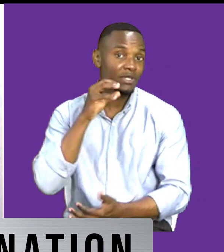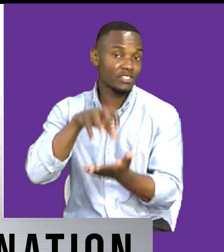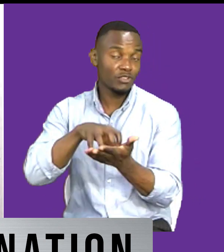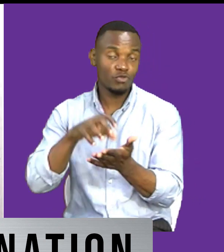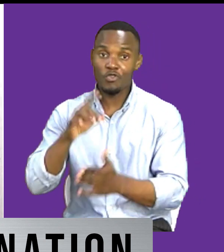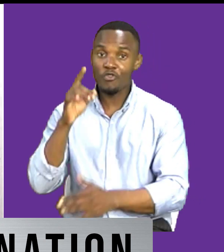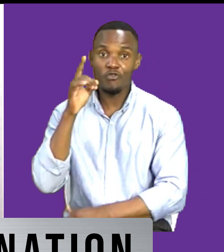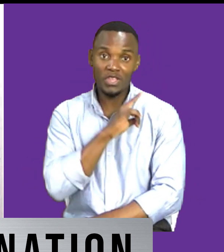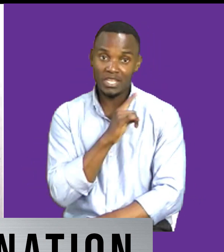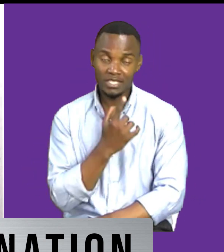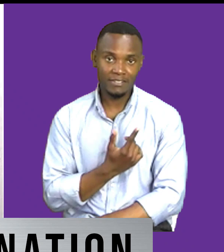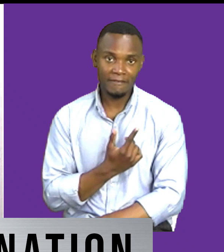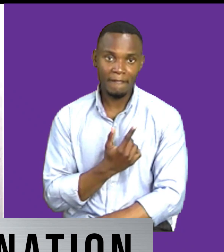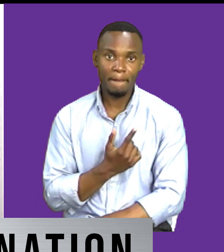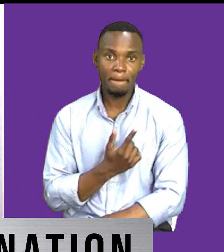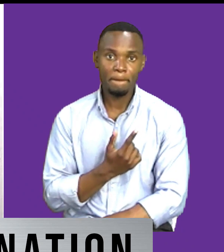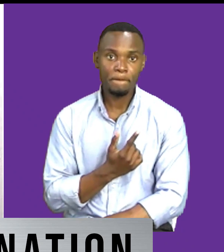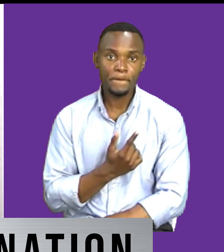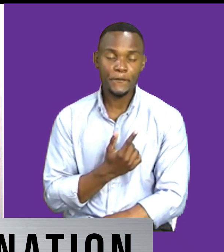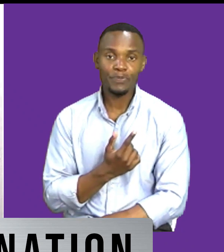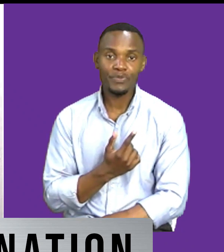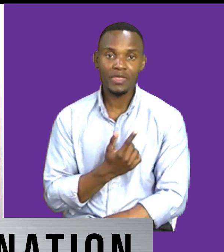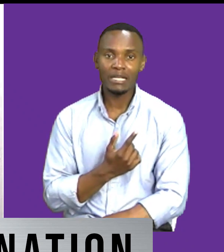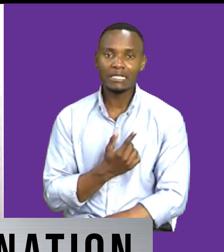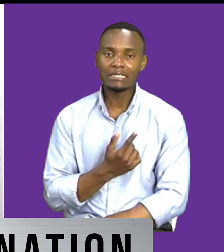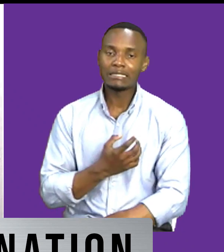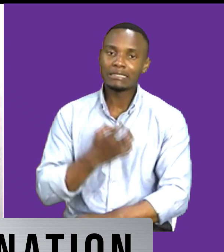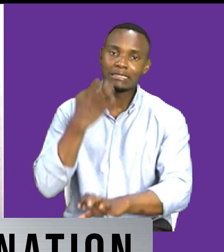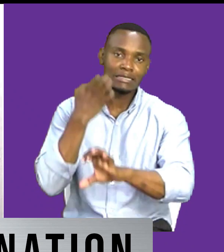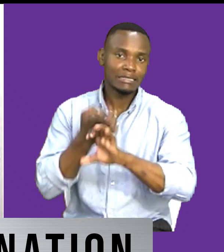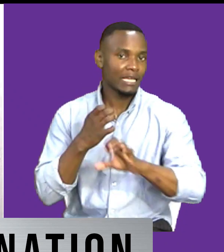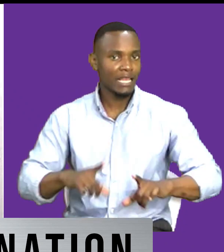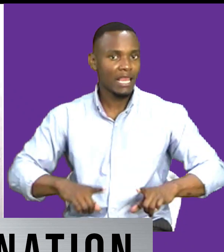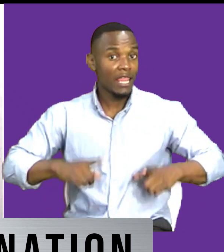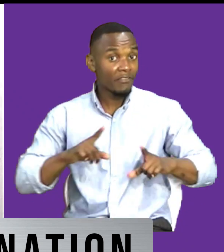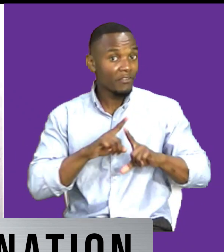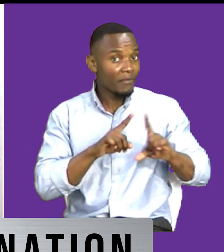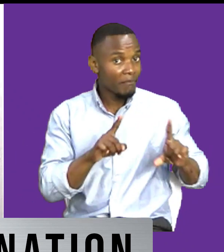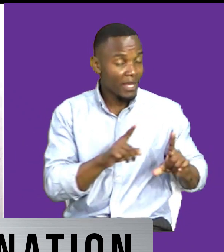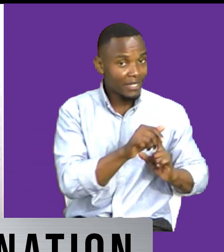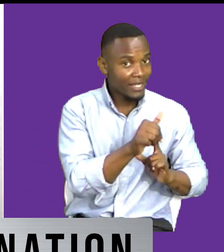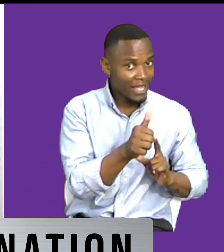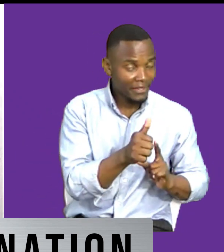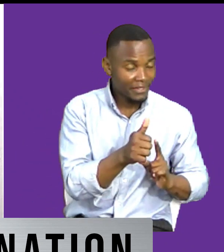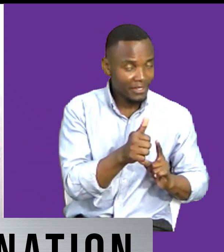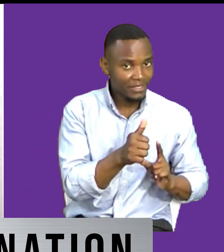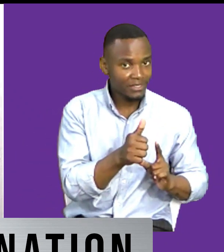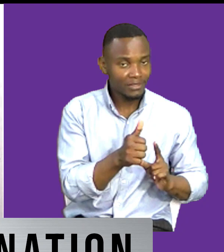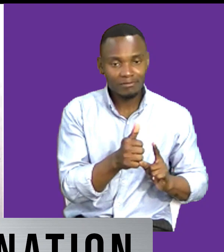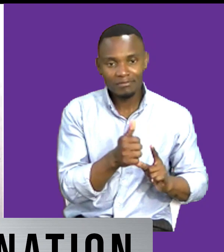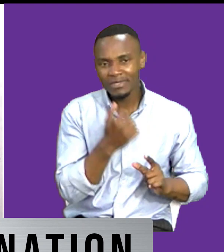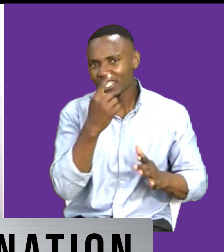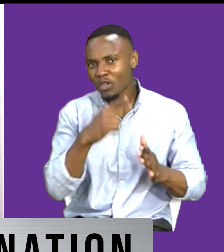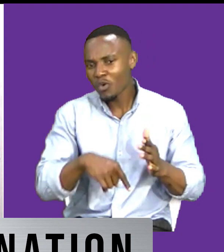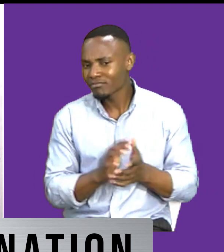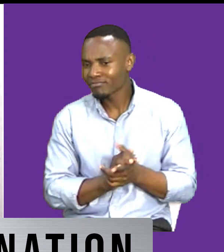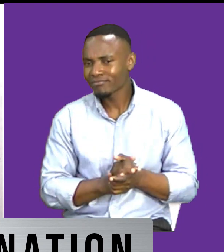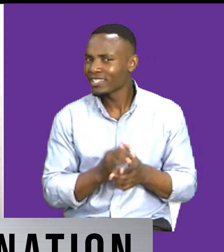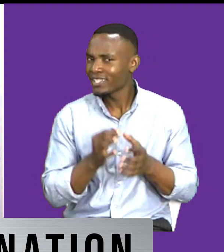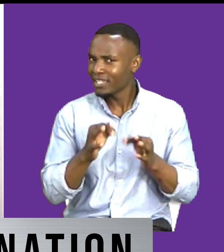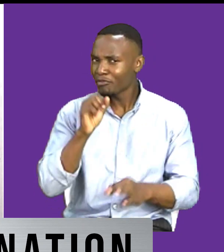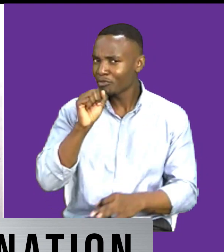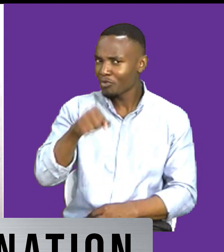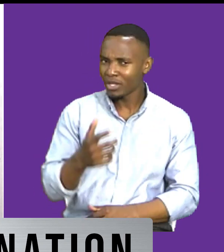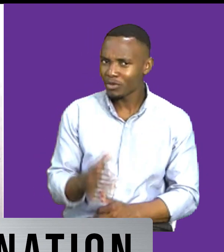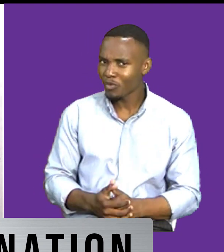through abject poverty, very difficult life. But the middle class, they have been saying, as long as you can, you know, fuel